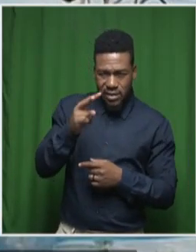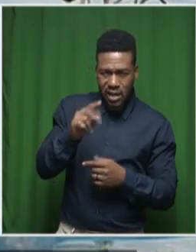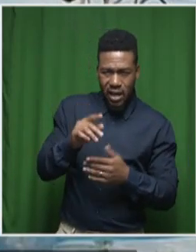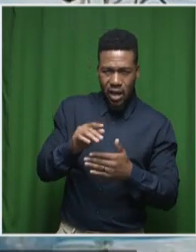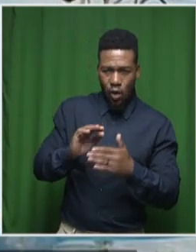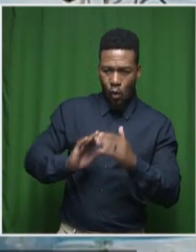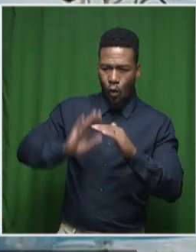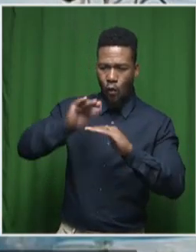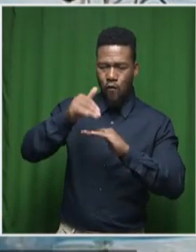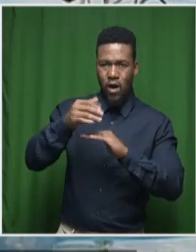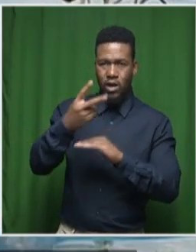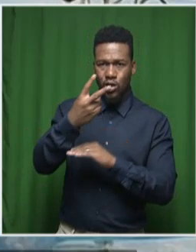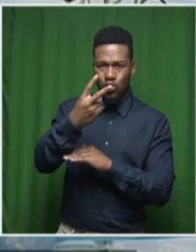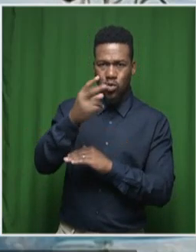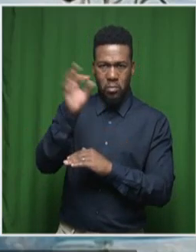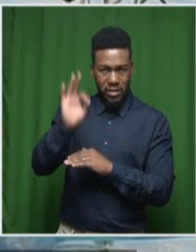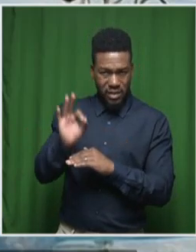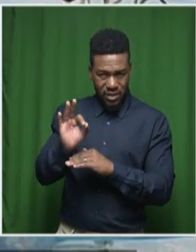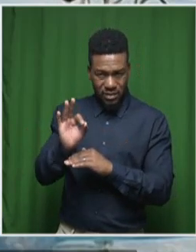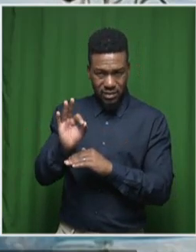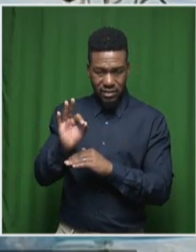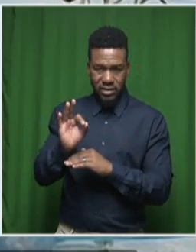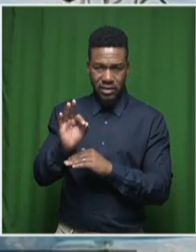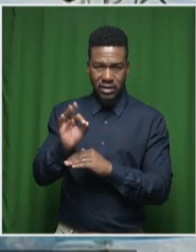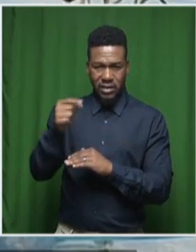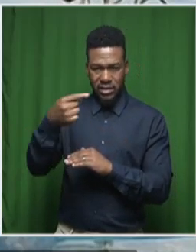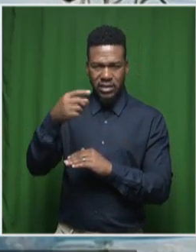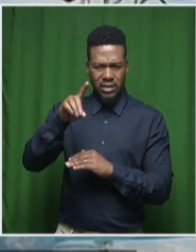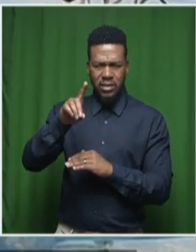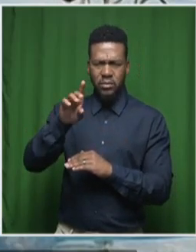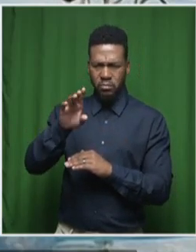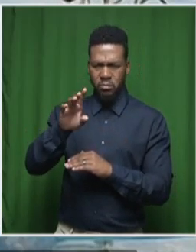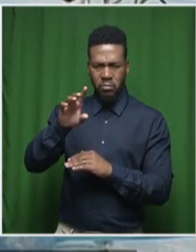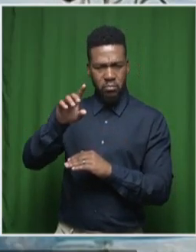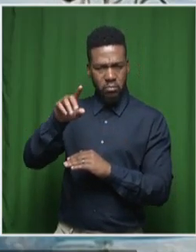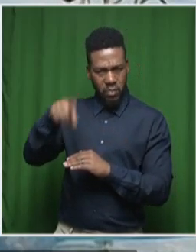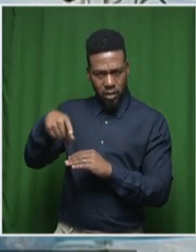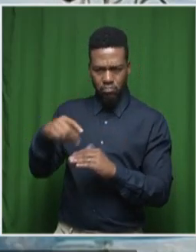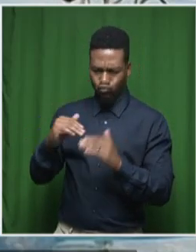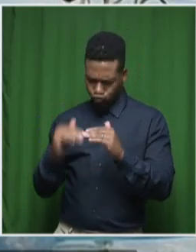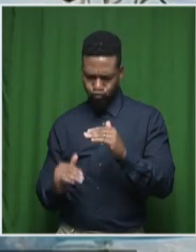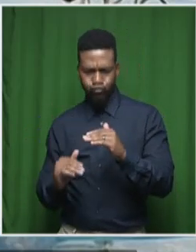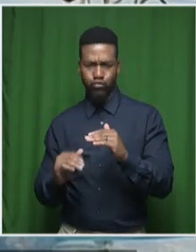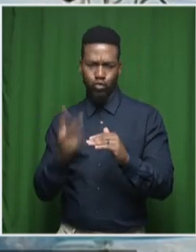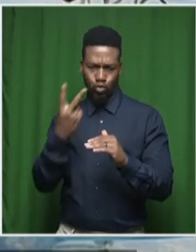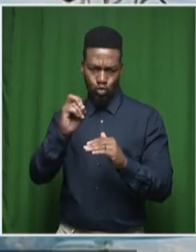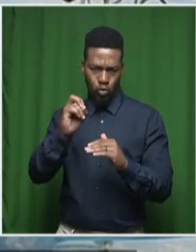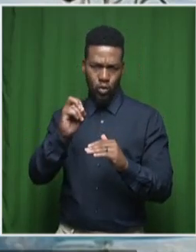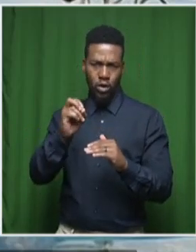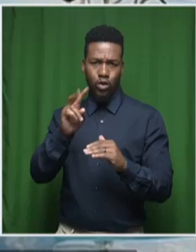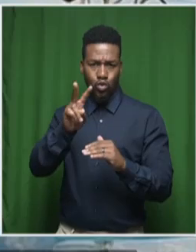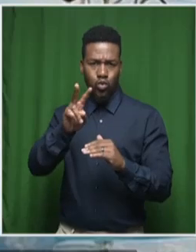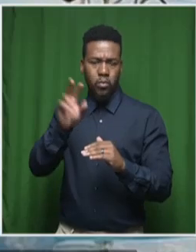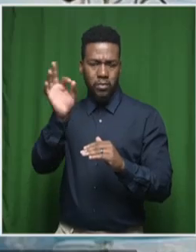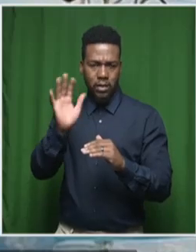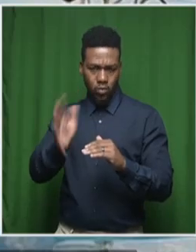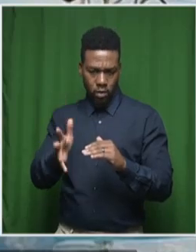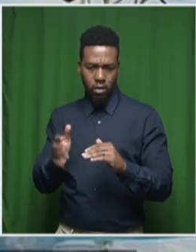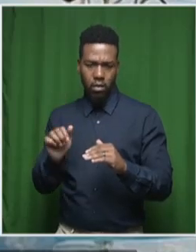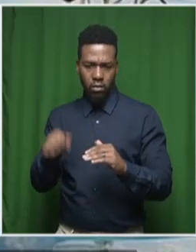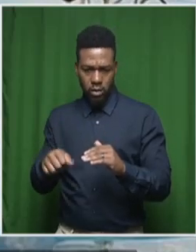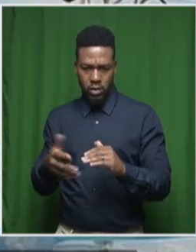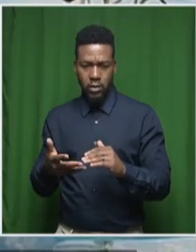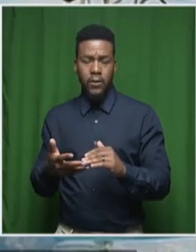GDP growth is going to remain comfortably below 2%, which continues to reflect some of the constraints that are associated with